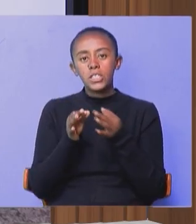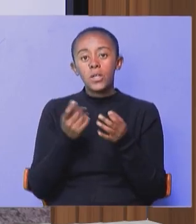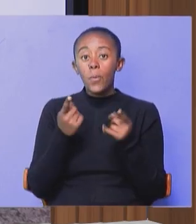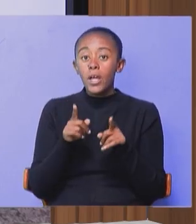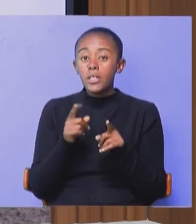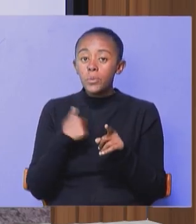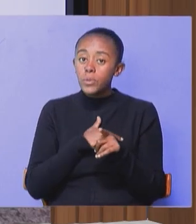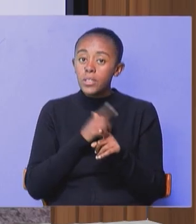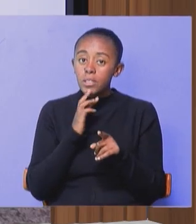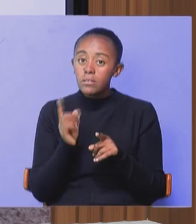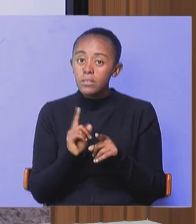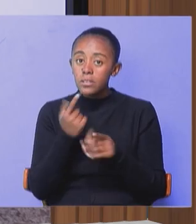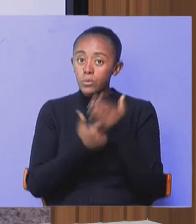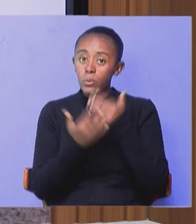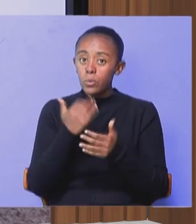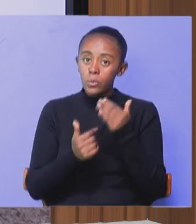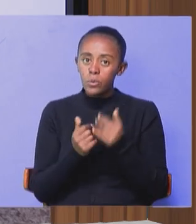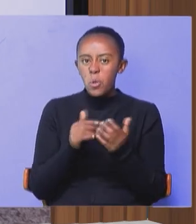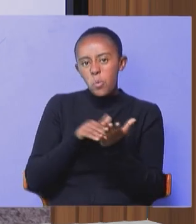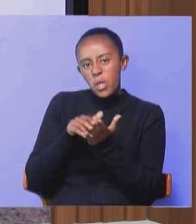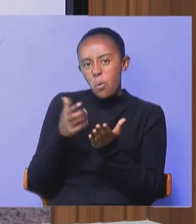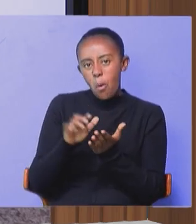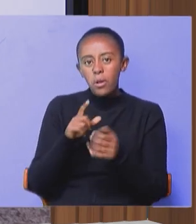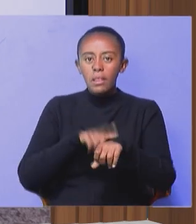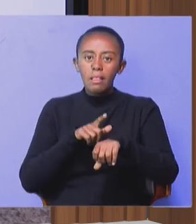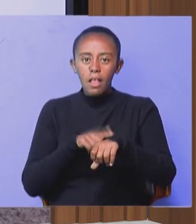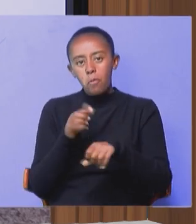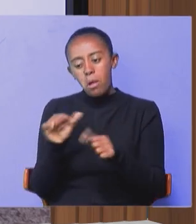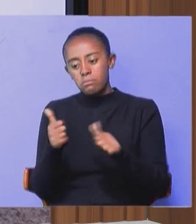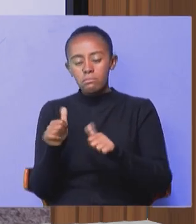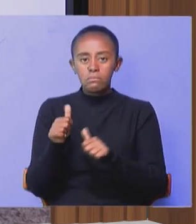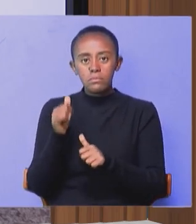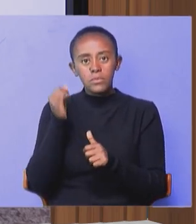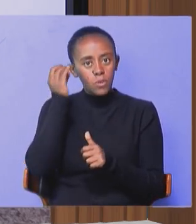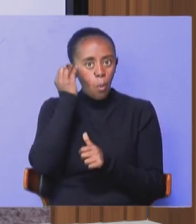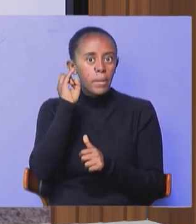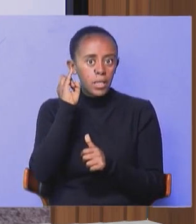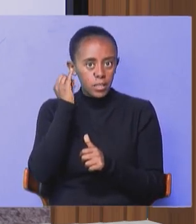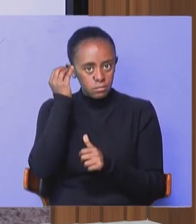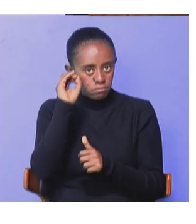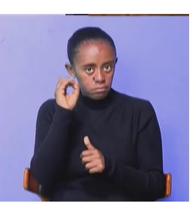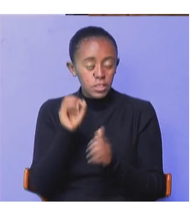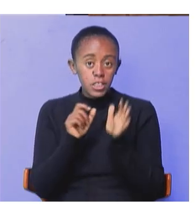are talking about a weak or a tentative opinion. An example.